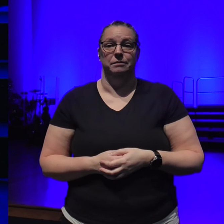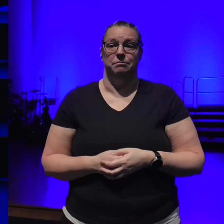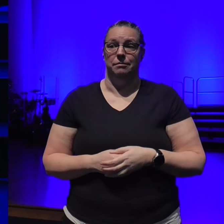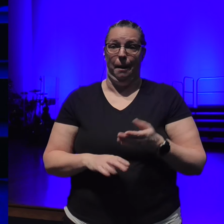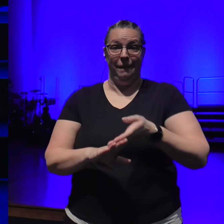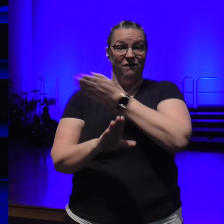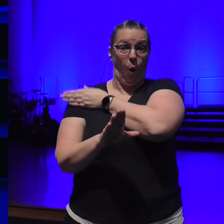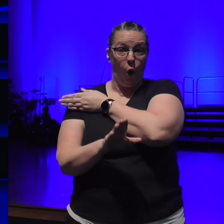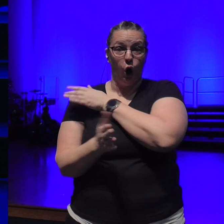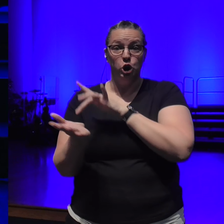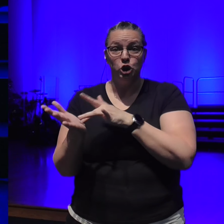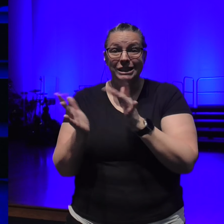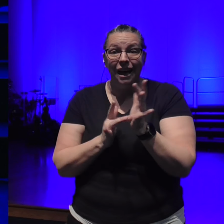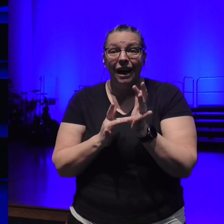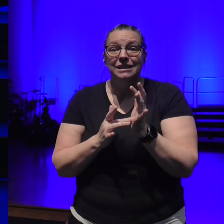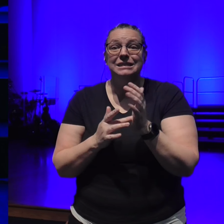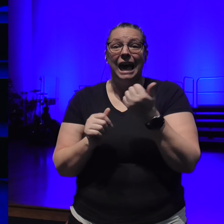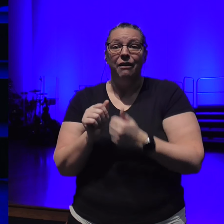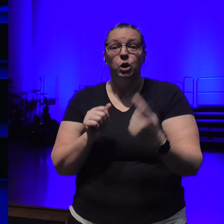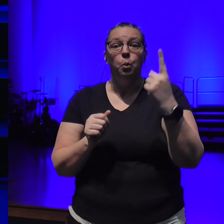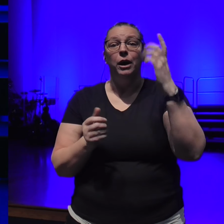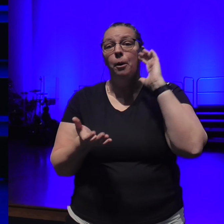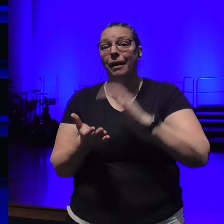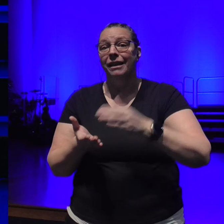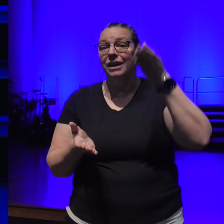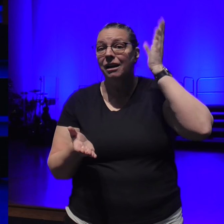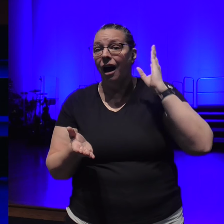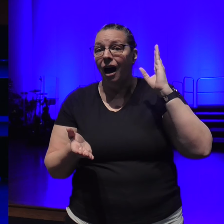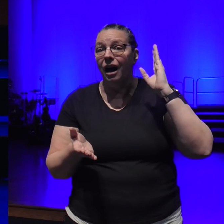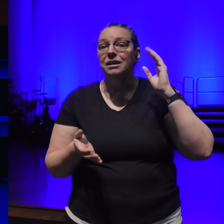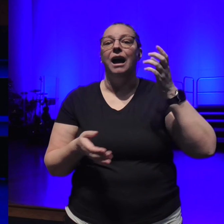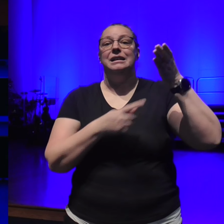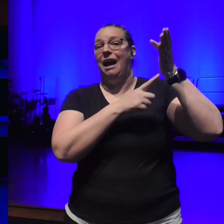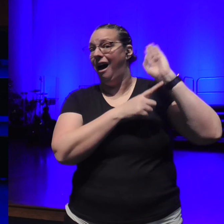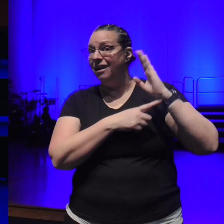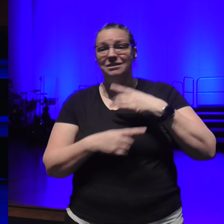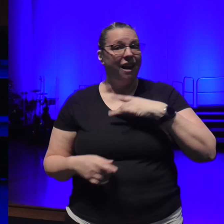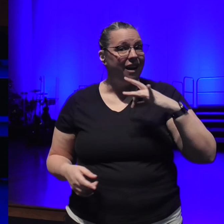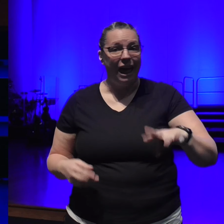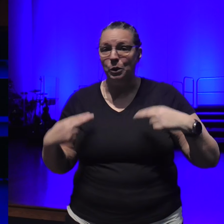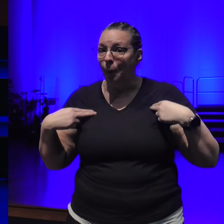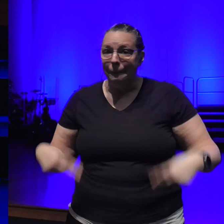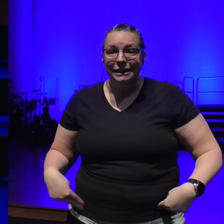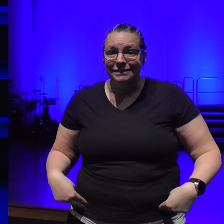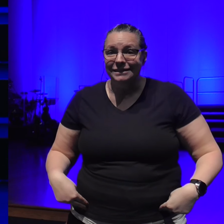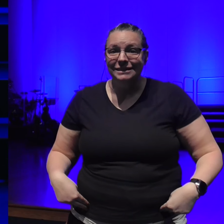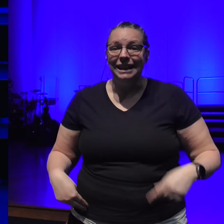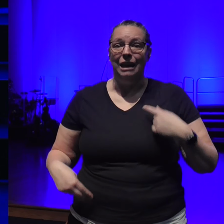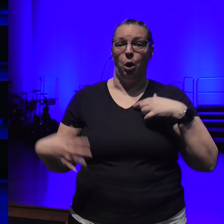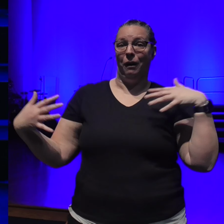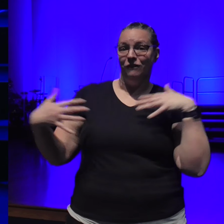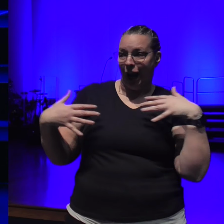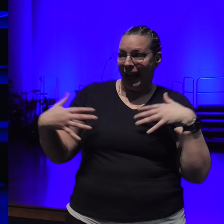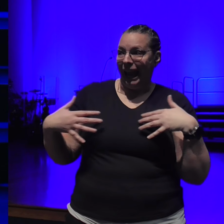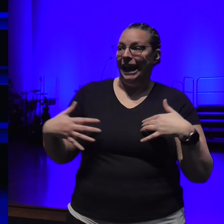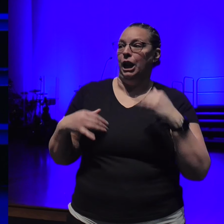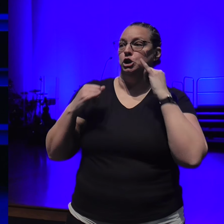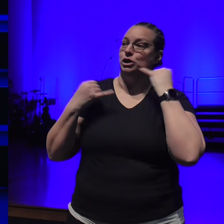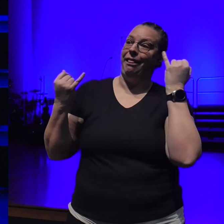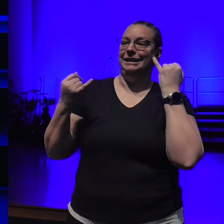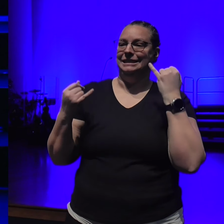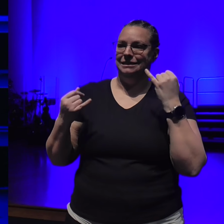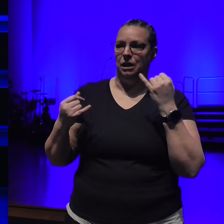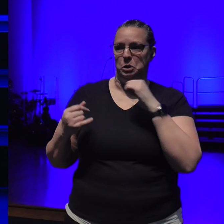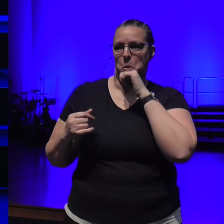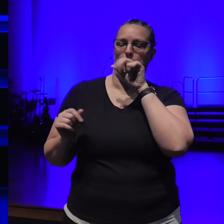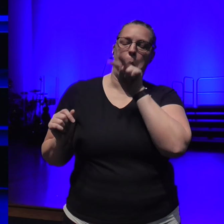Before Jesus, everyone who believed in gods believed that gods did not even like humanity. In some cases, they were afraid and jealous of humanity. Don't